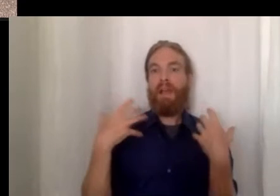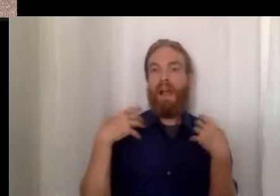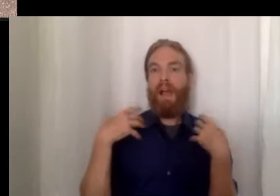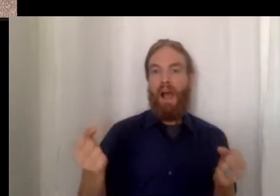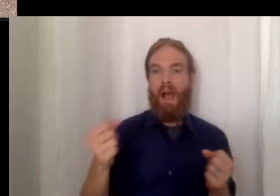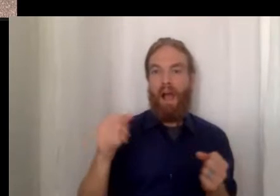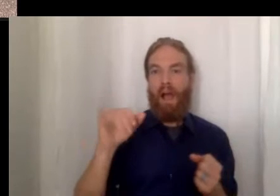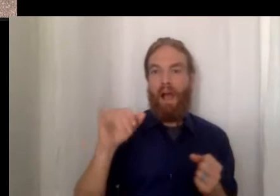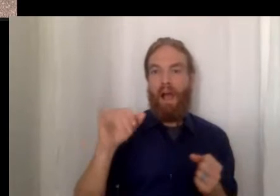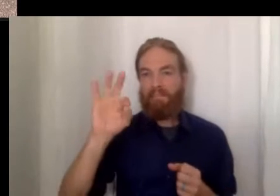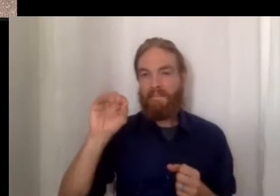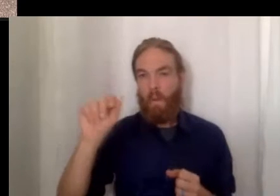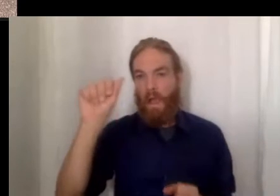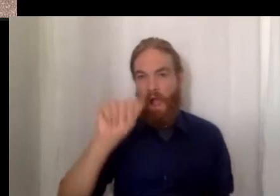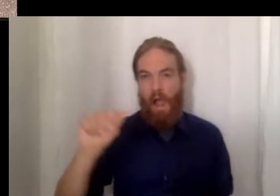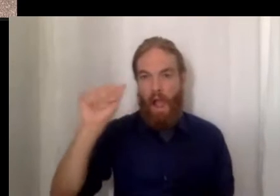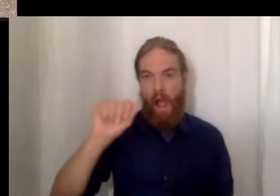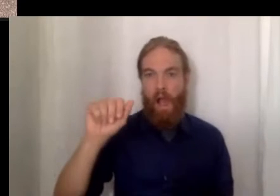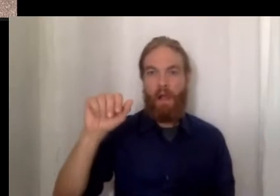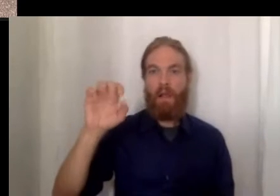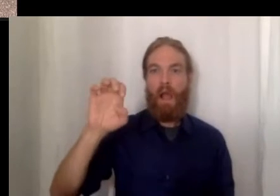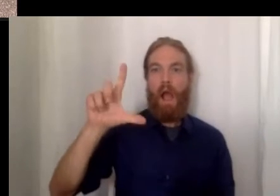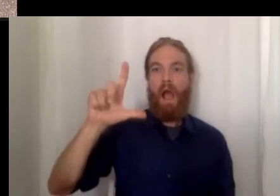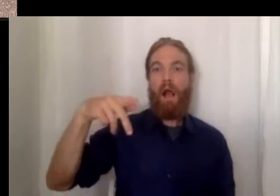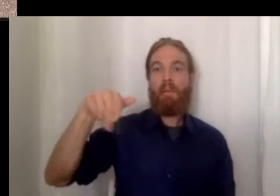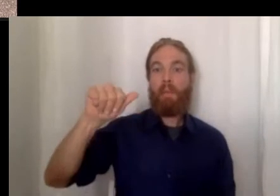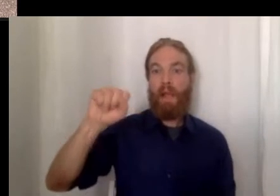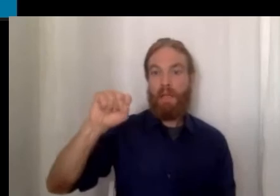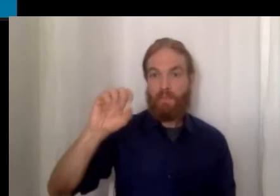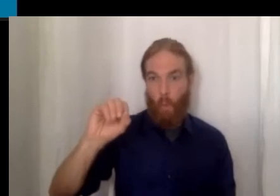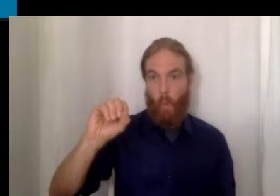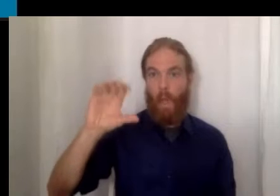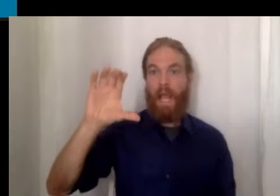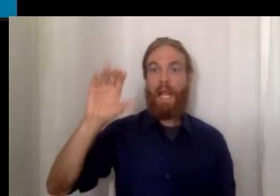vaccination clinic at their location. Next slide, please.